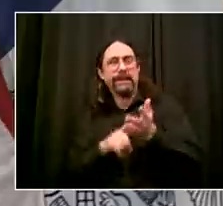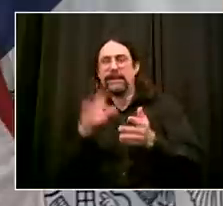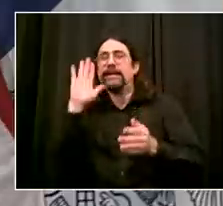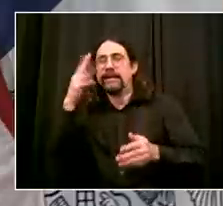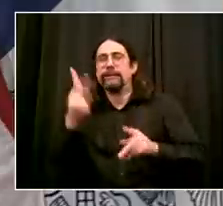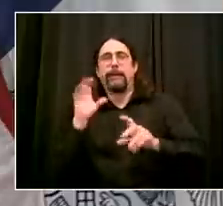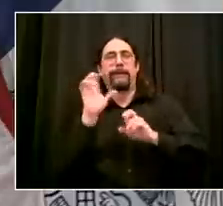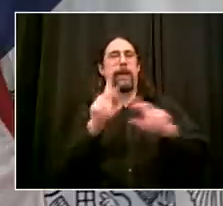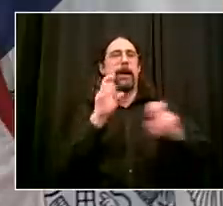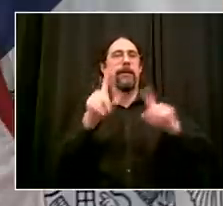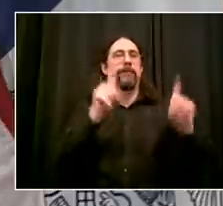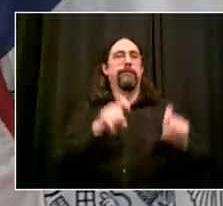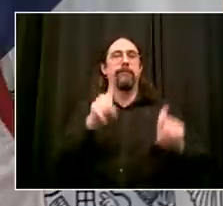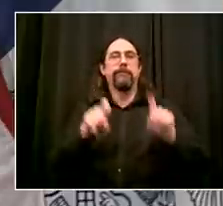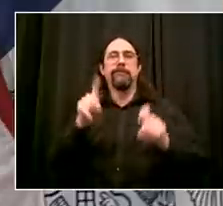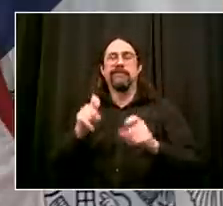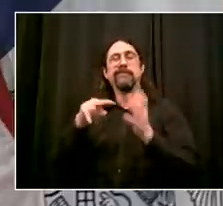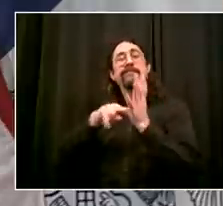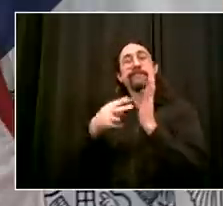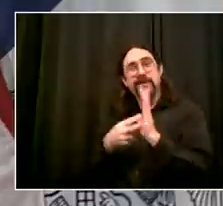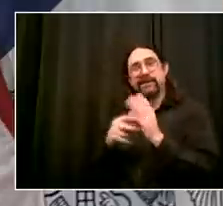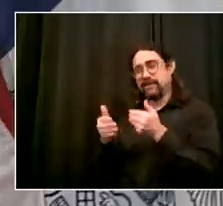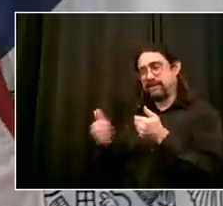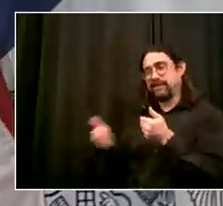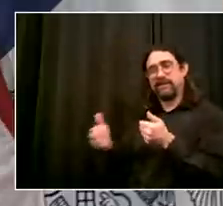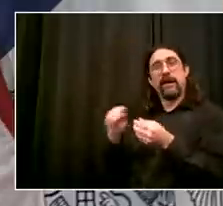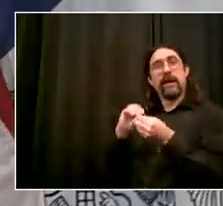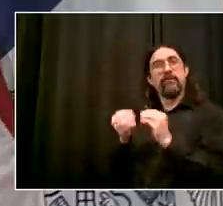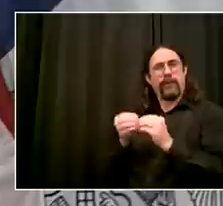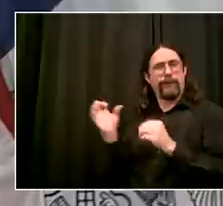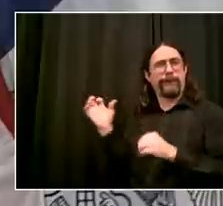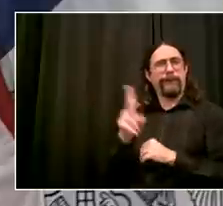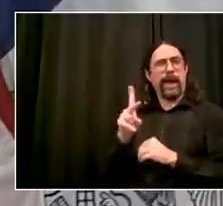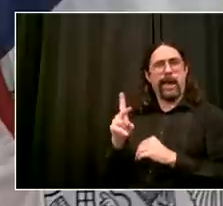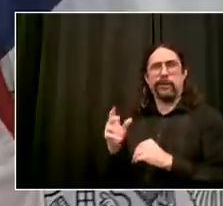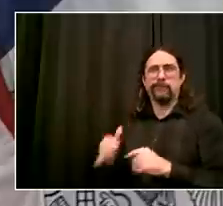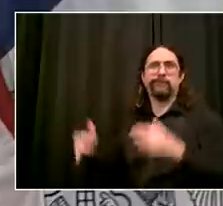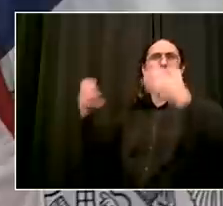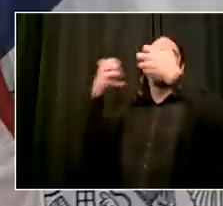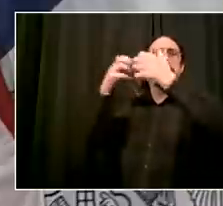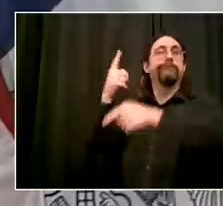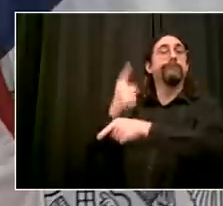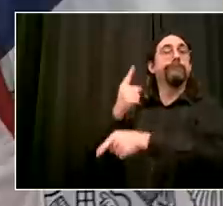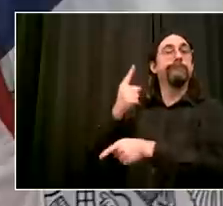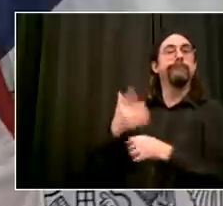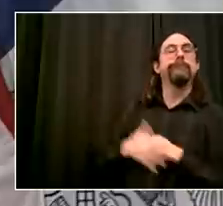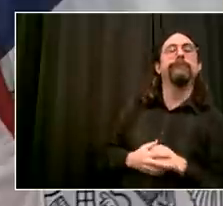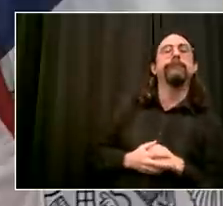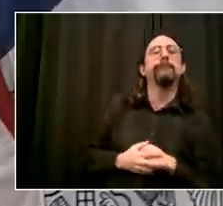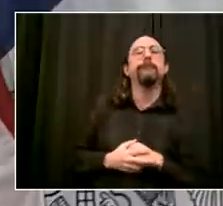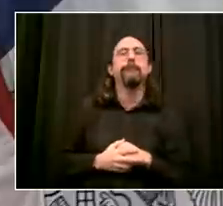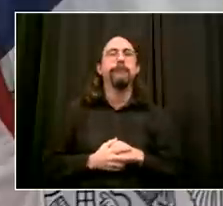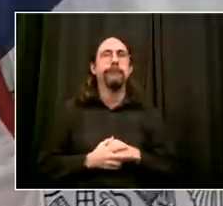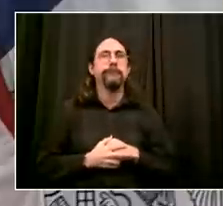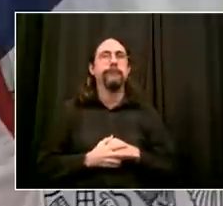And my second one is just about with the hospitalizations increasing. I know the city has been prepared, I guess, for what could be